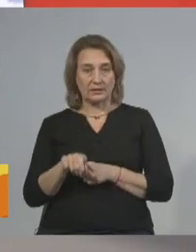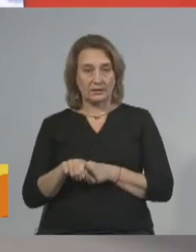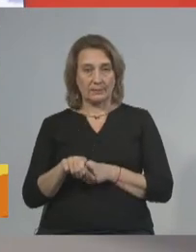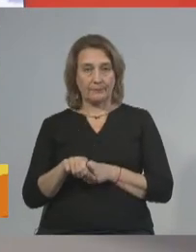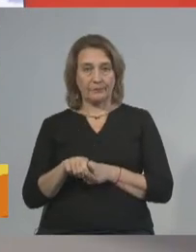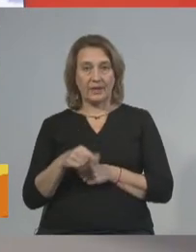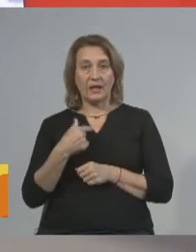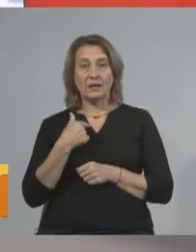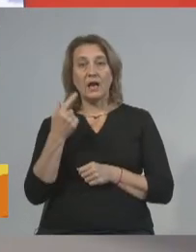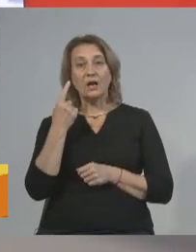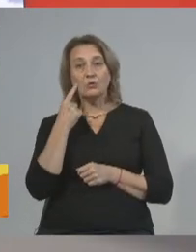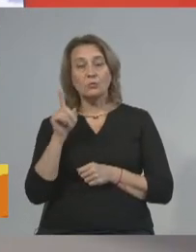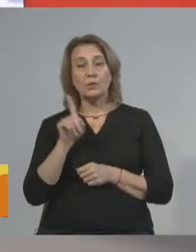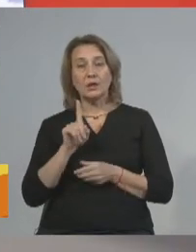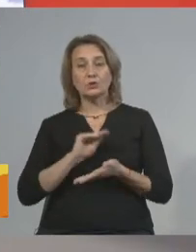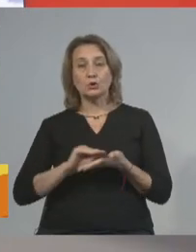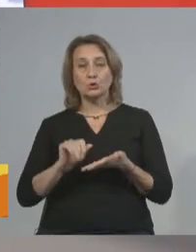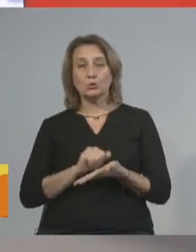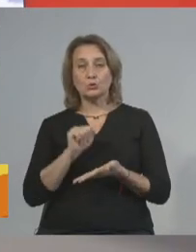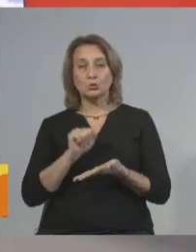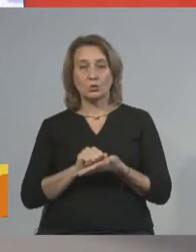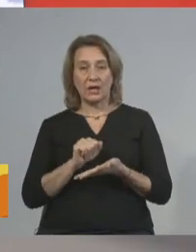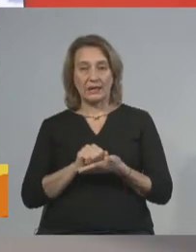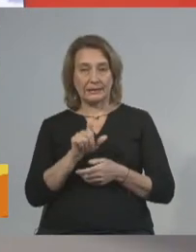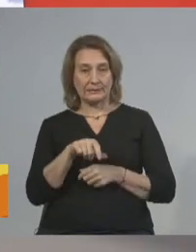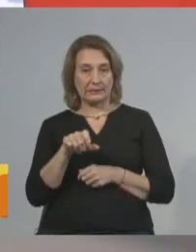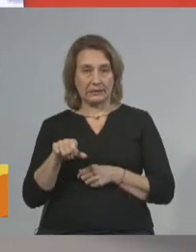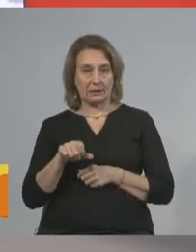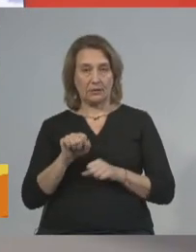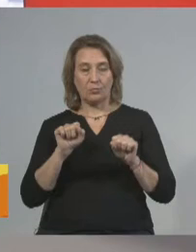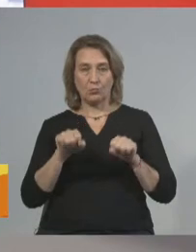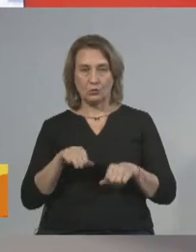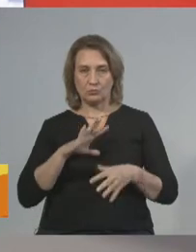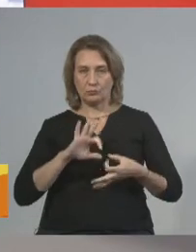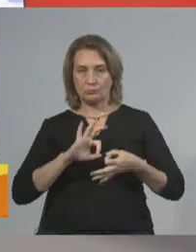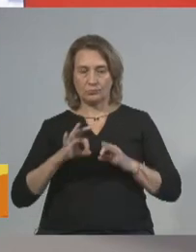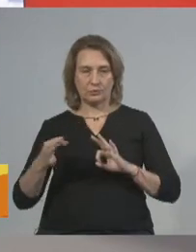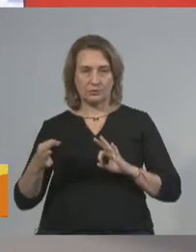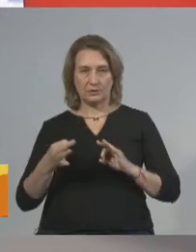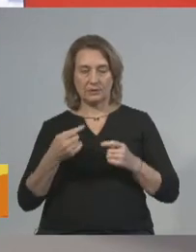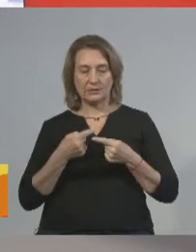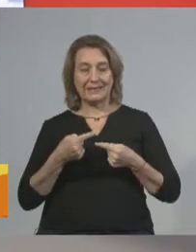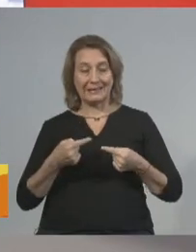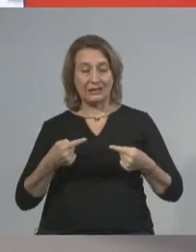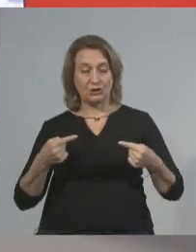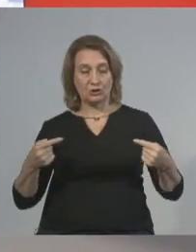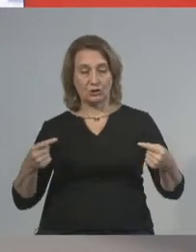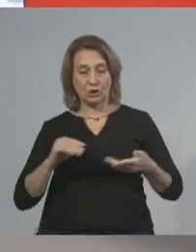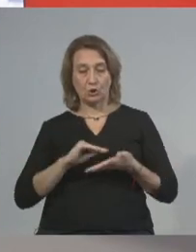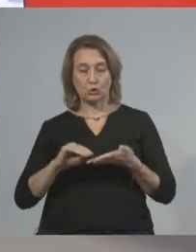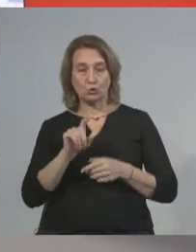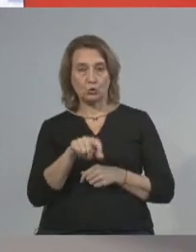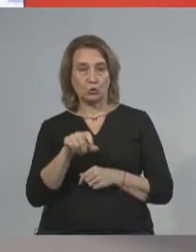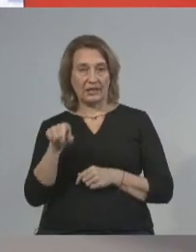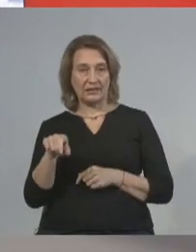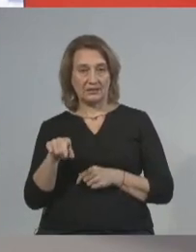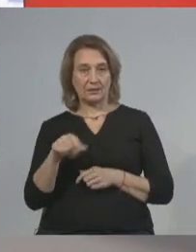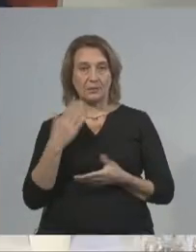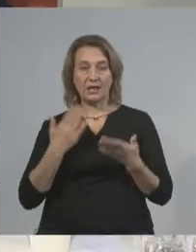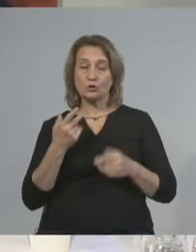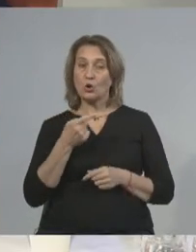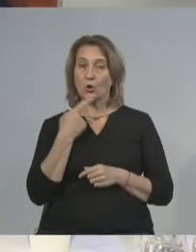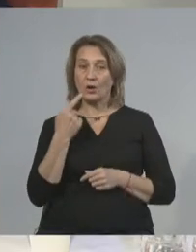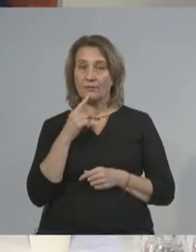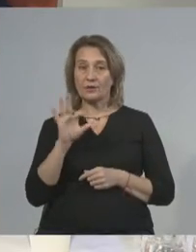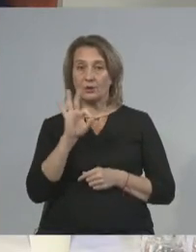it seems to me that gender focused journalism can be a part of all the other types of journalism